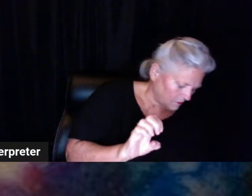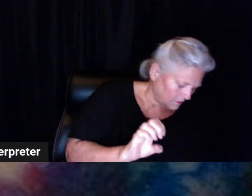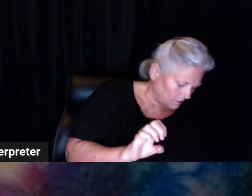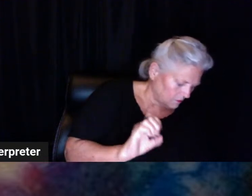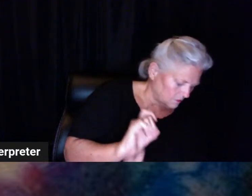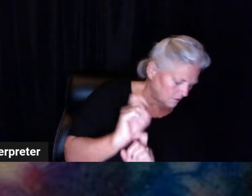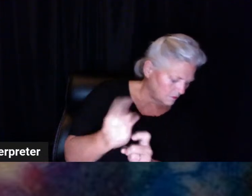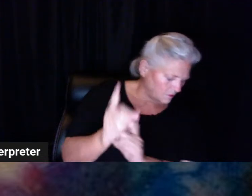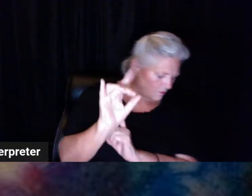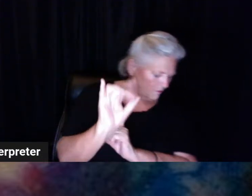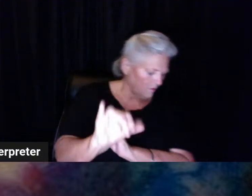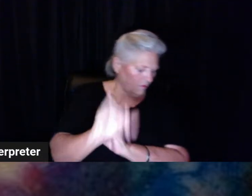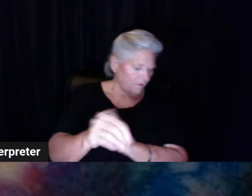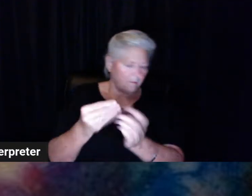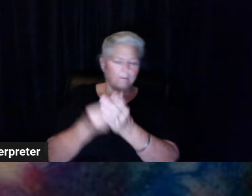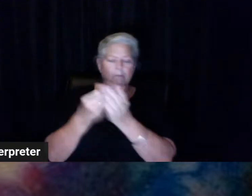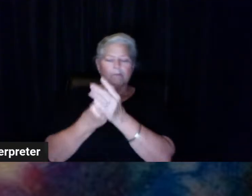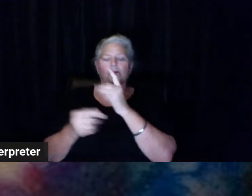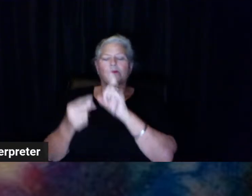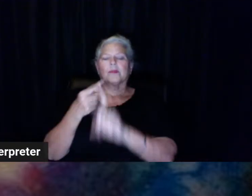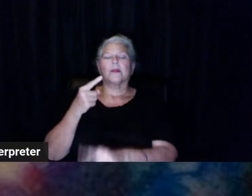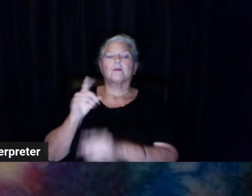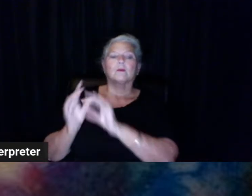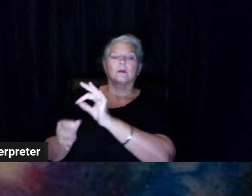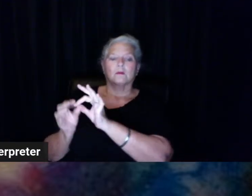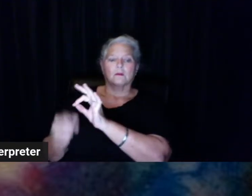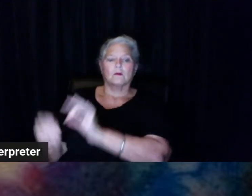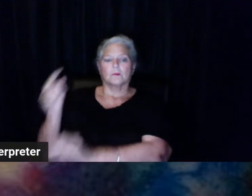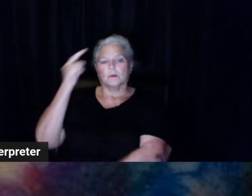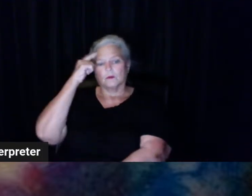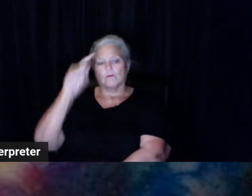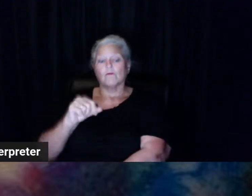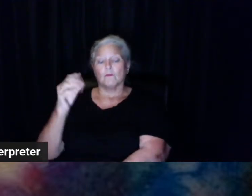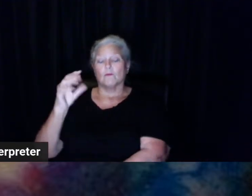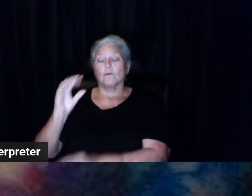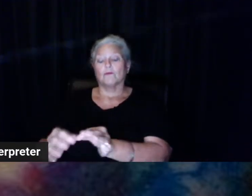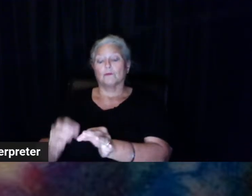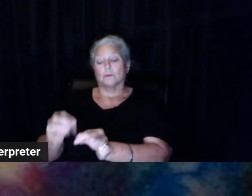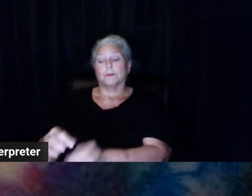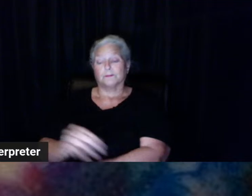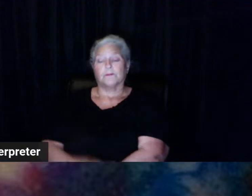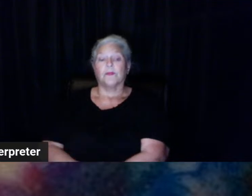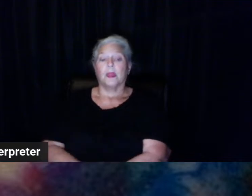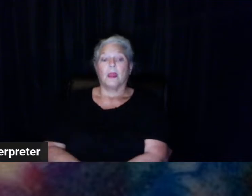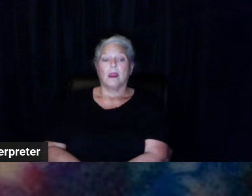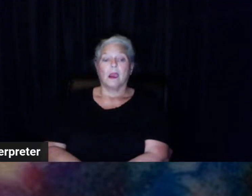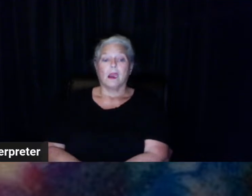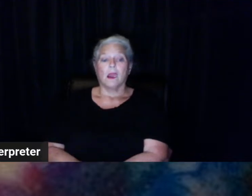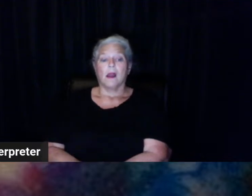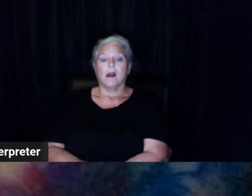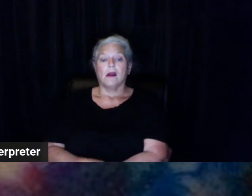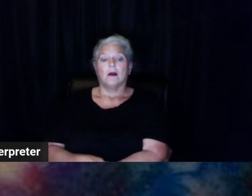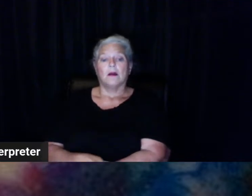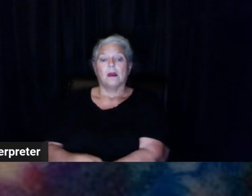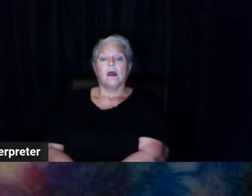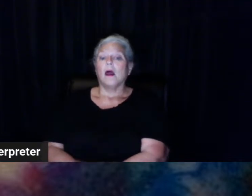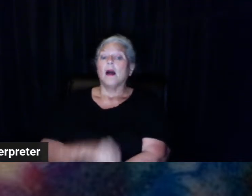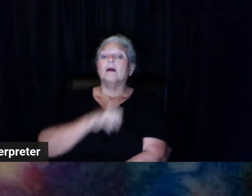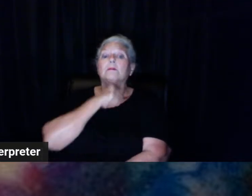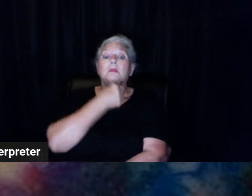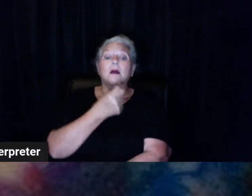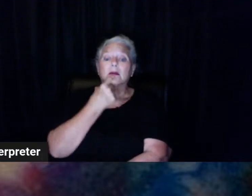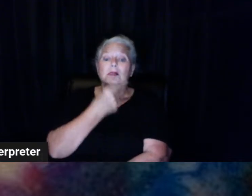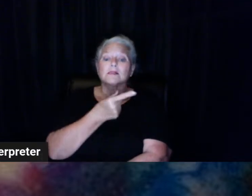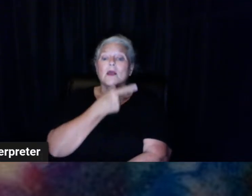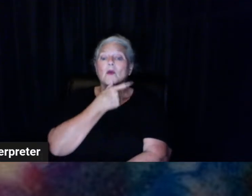to Miss Di for her fabulous interpreting job. And I'm not going to say who, when, and where, but